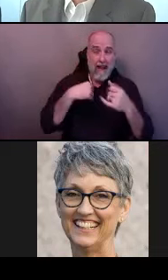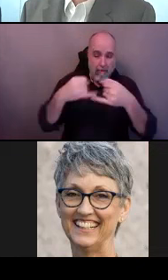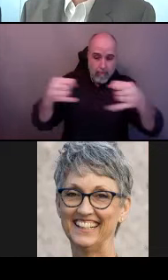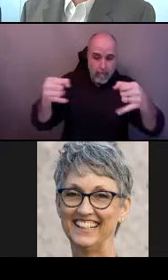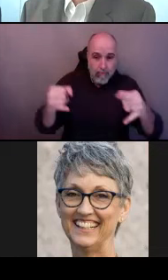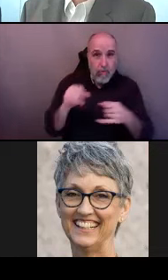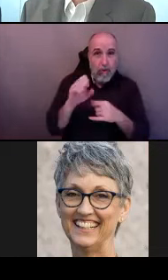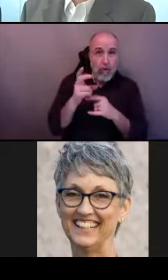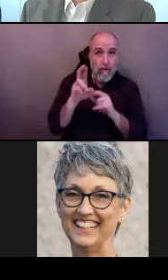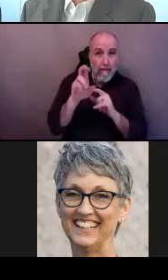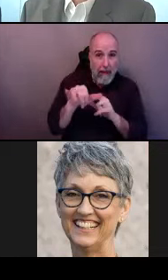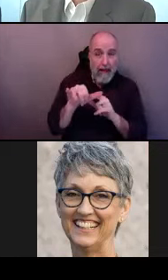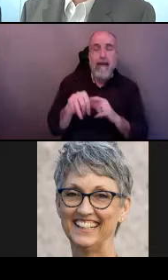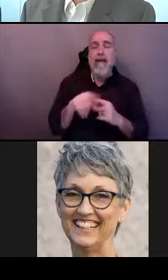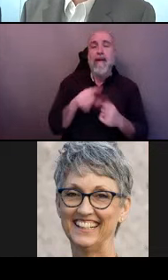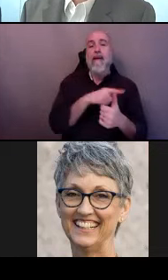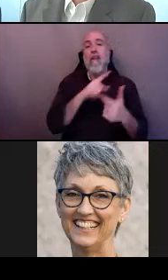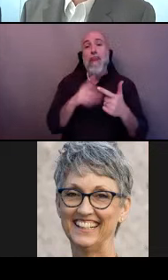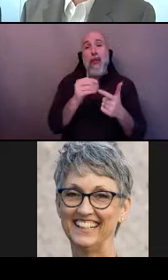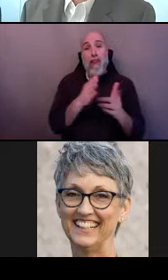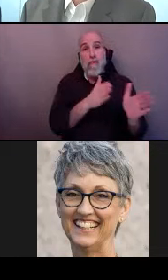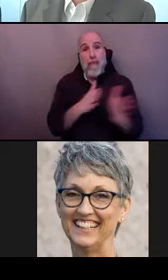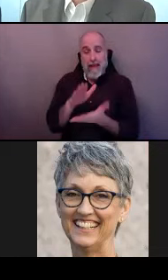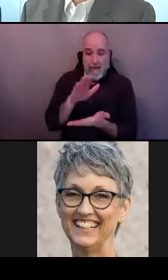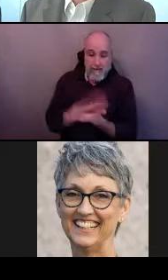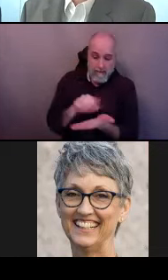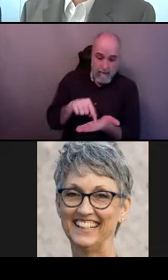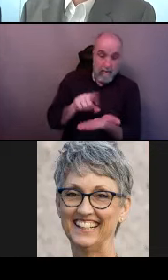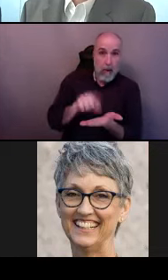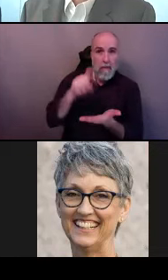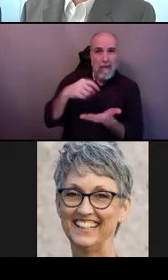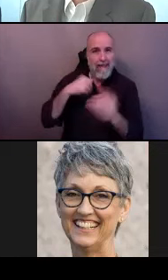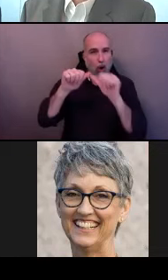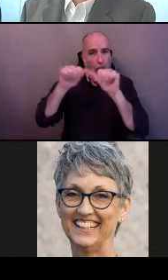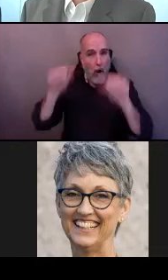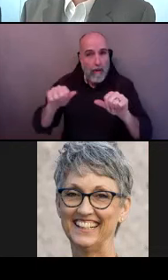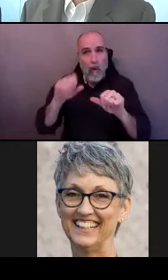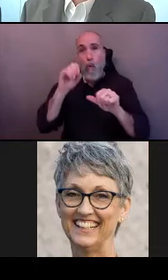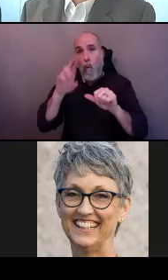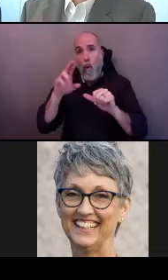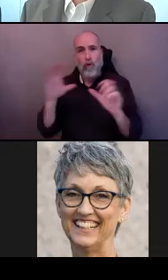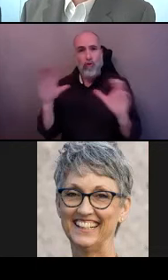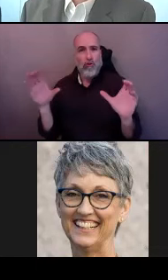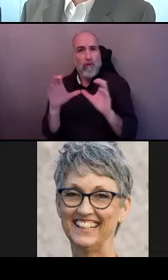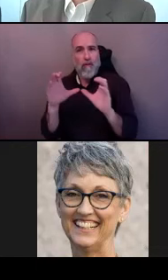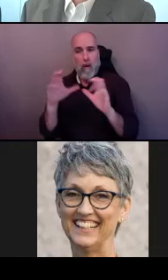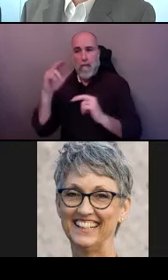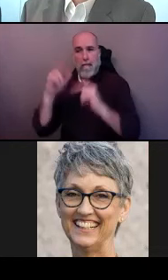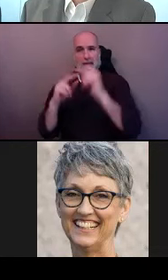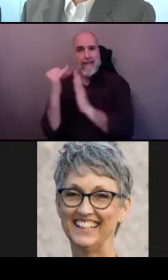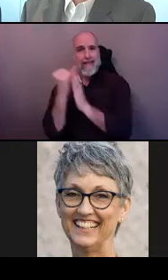surveyor, and then the plan documentation needs to be done by an architect or a certified building designer.